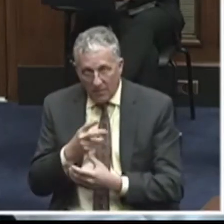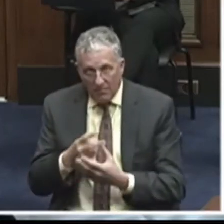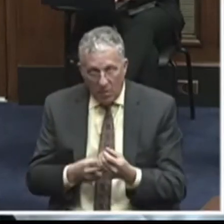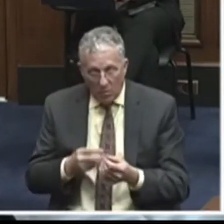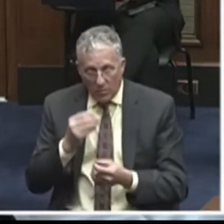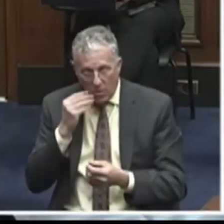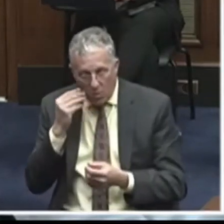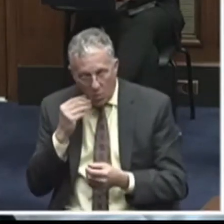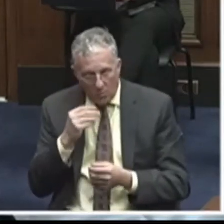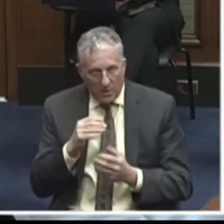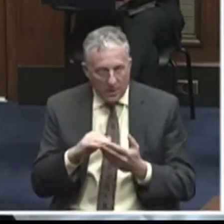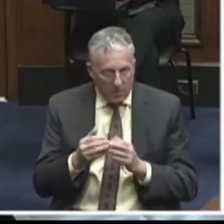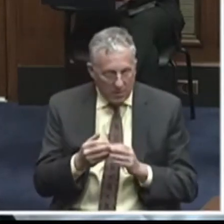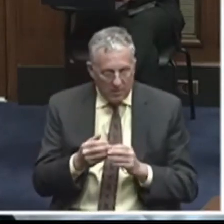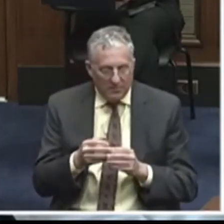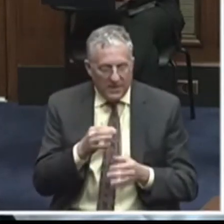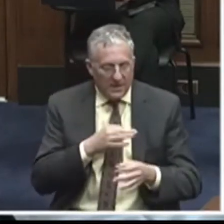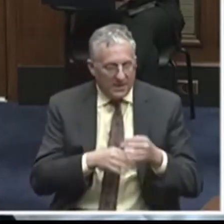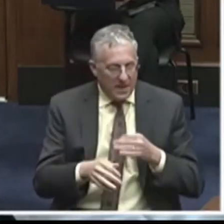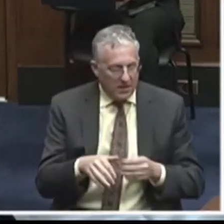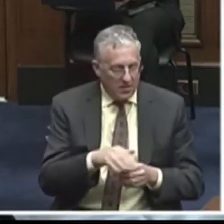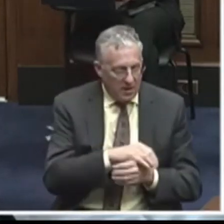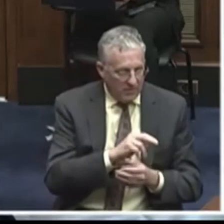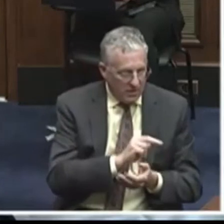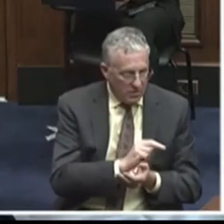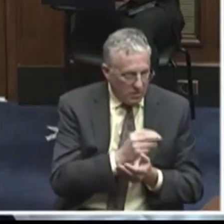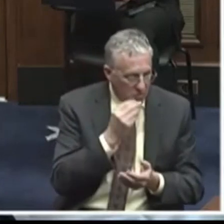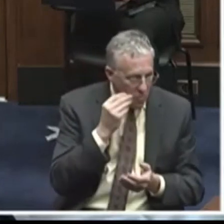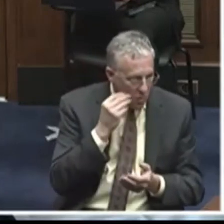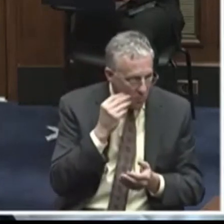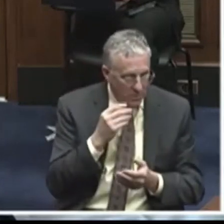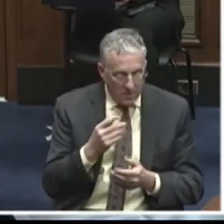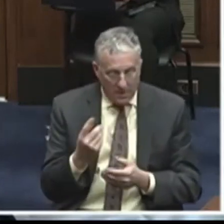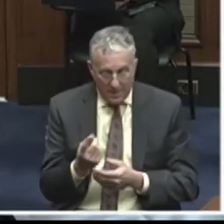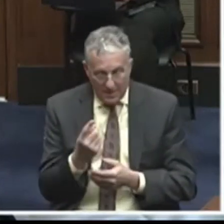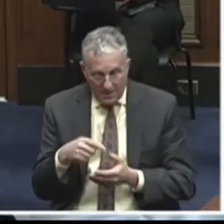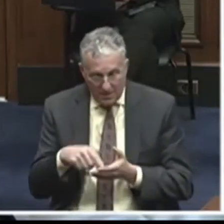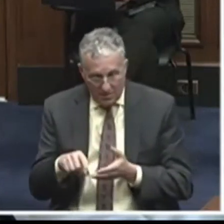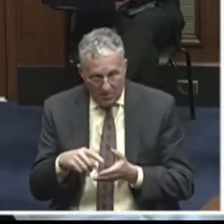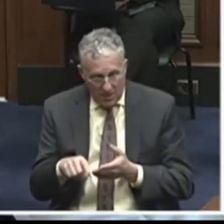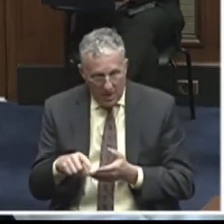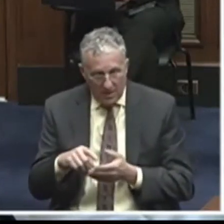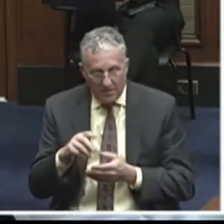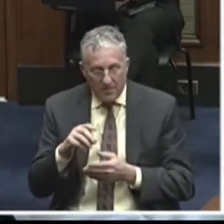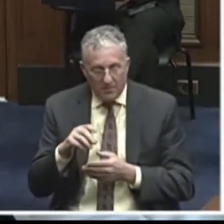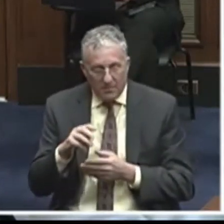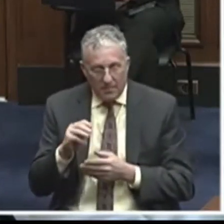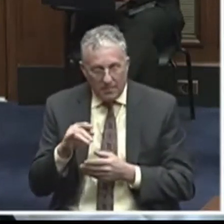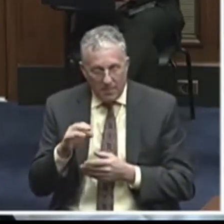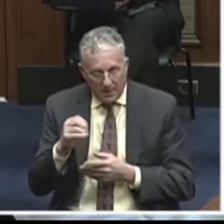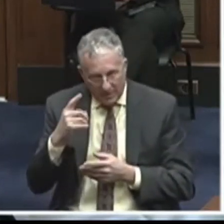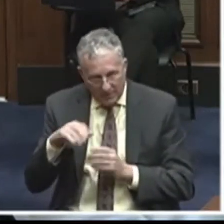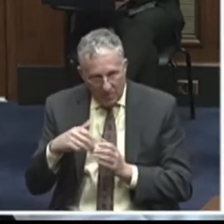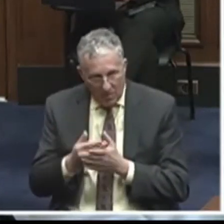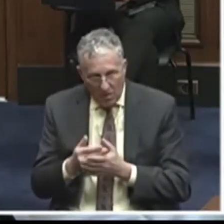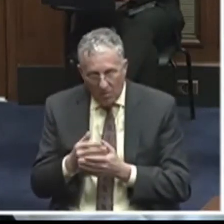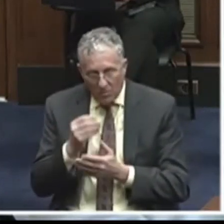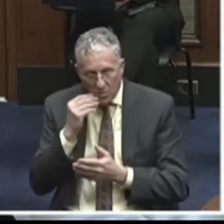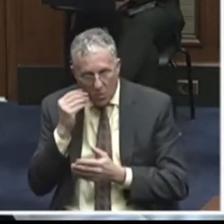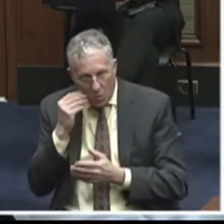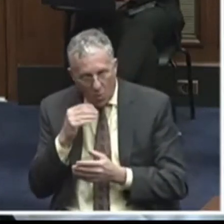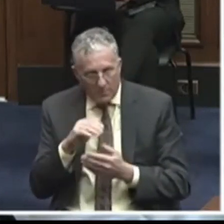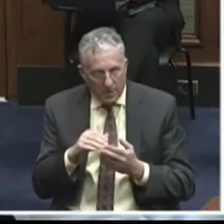of covering nursing homes. Under a single-payer system like Medicare for All, home and community-based services would